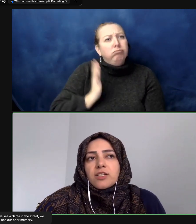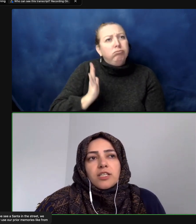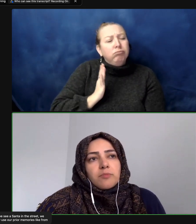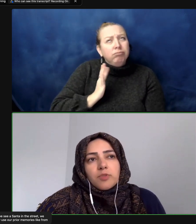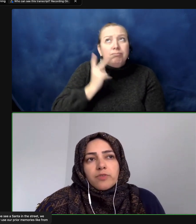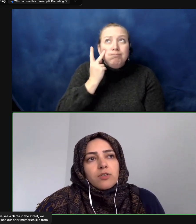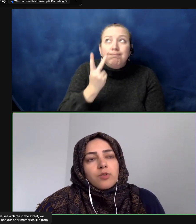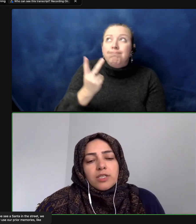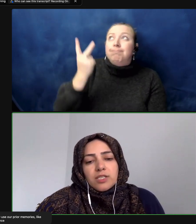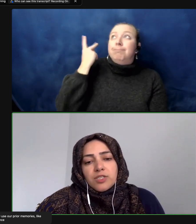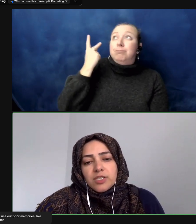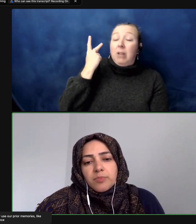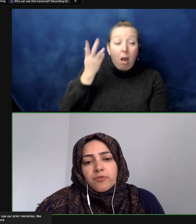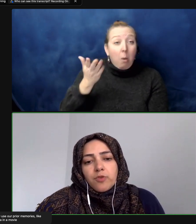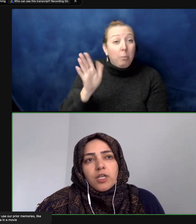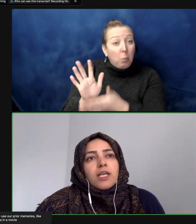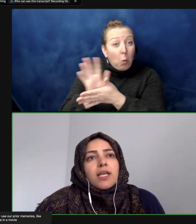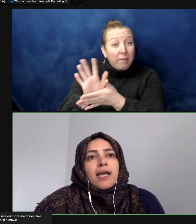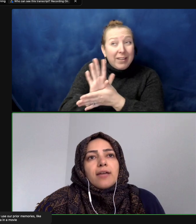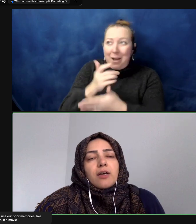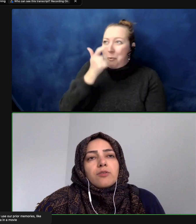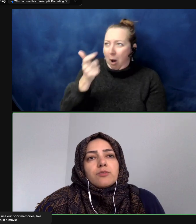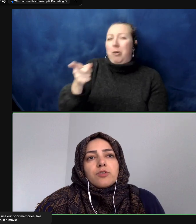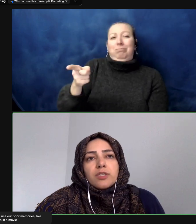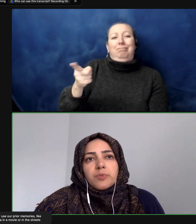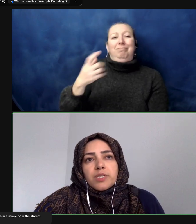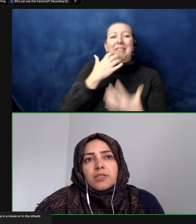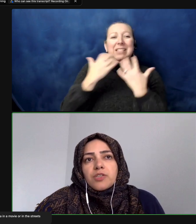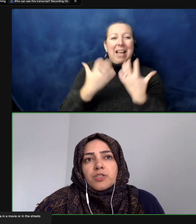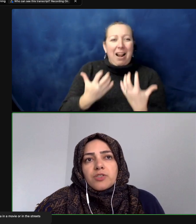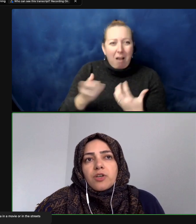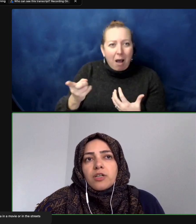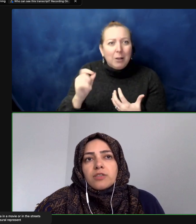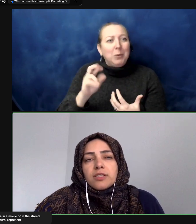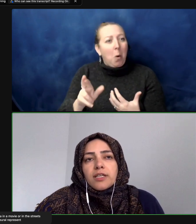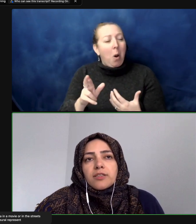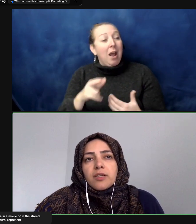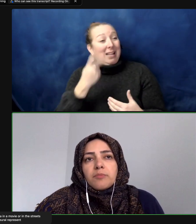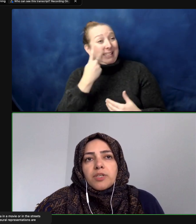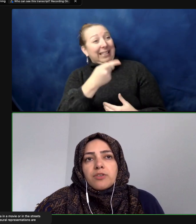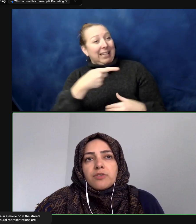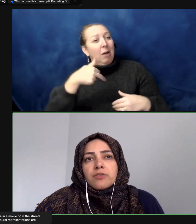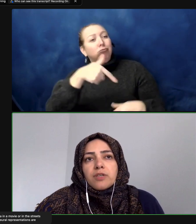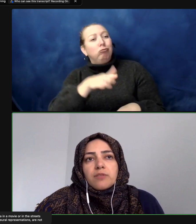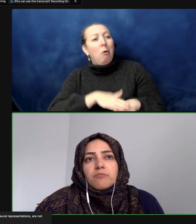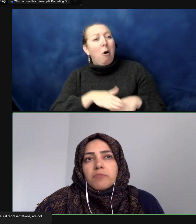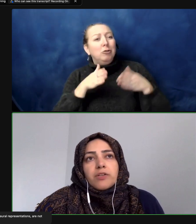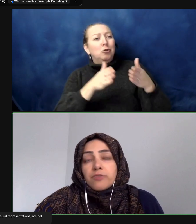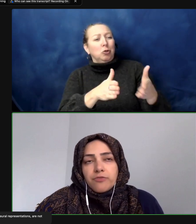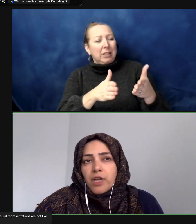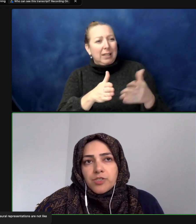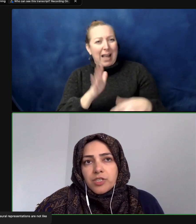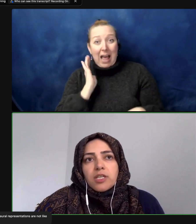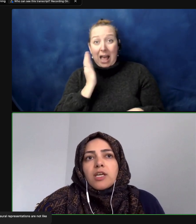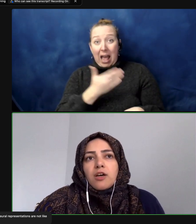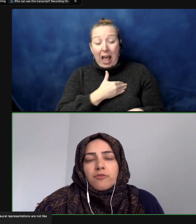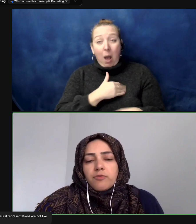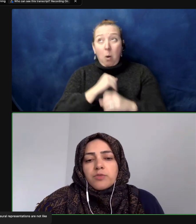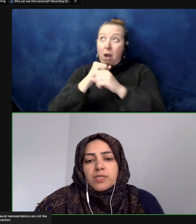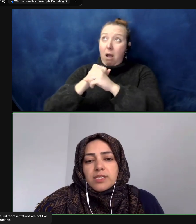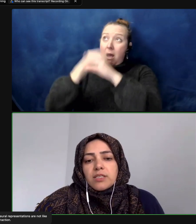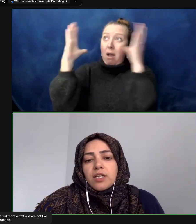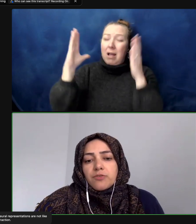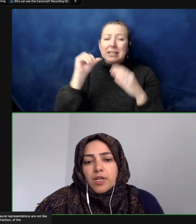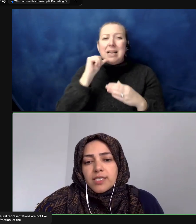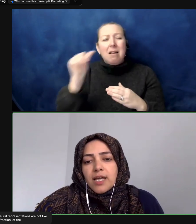seeing Santa in a movie or in the streets before, and our neural representations are not a mirror reflection of